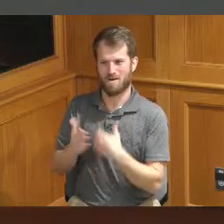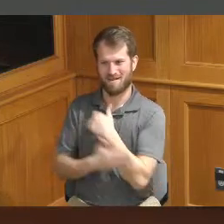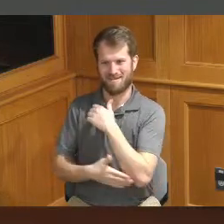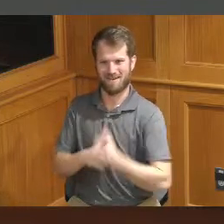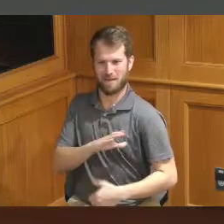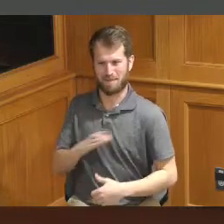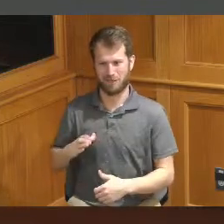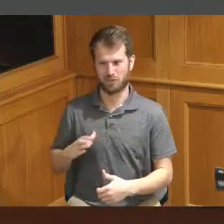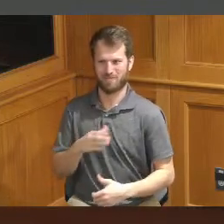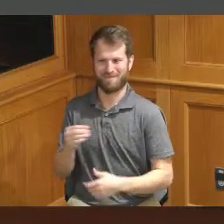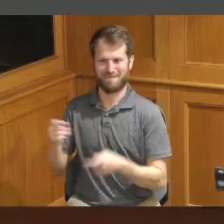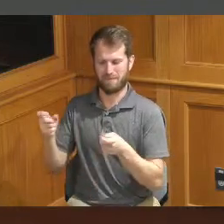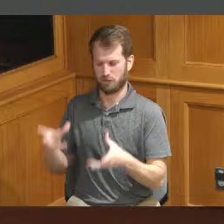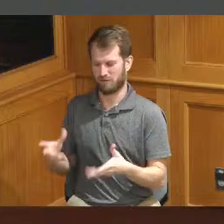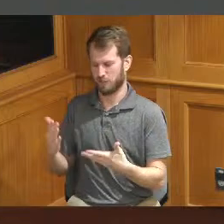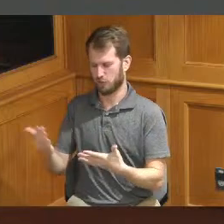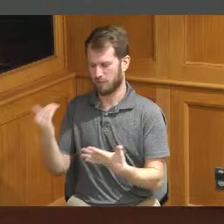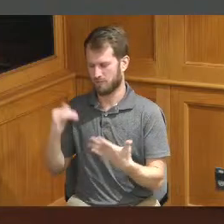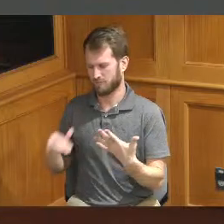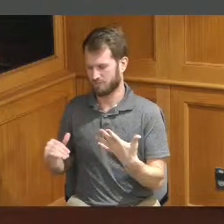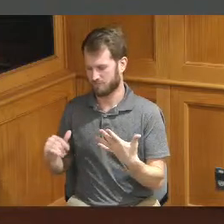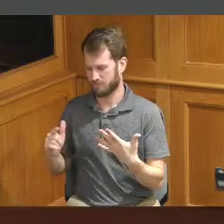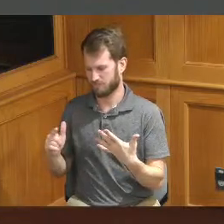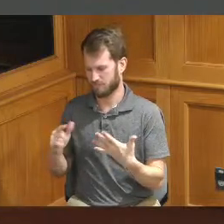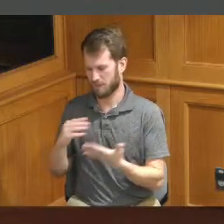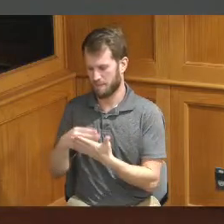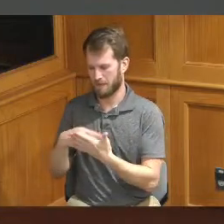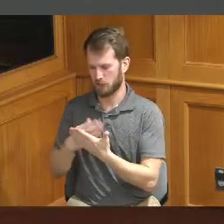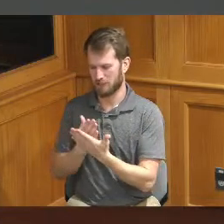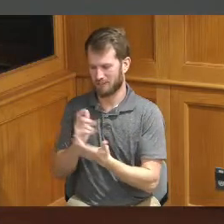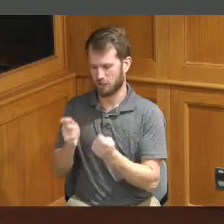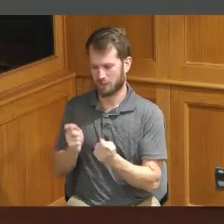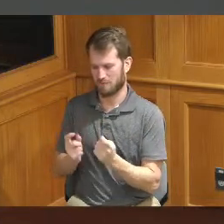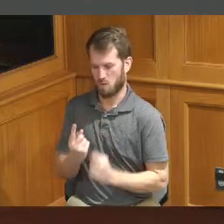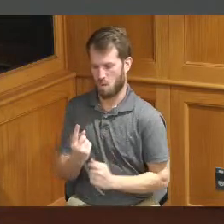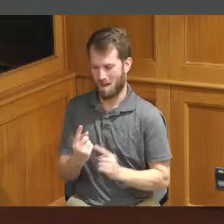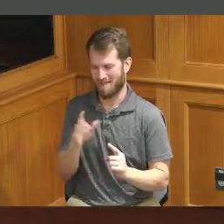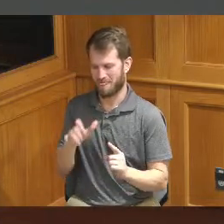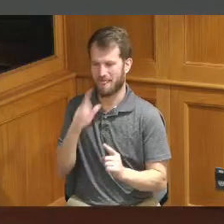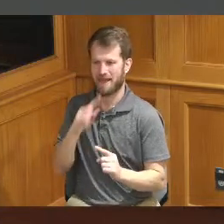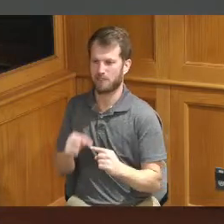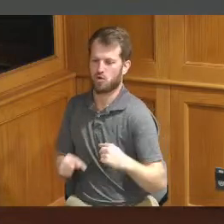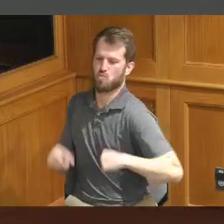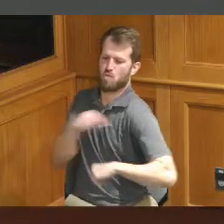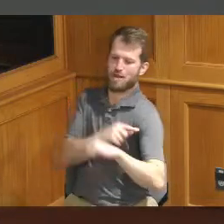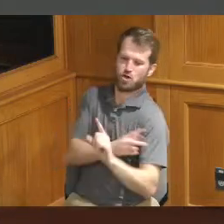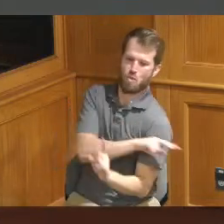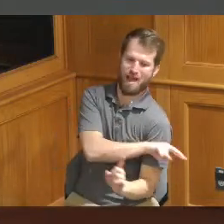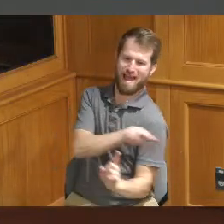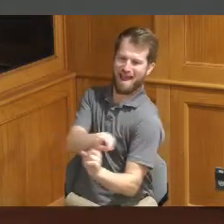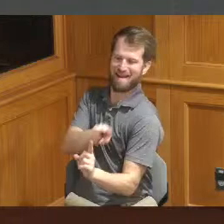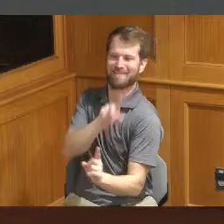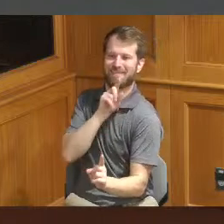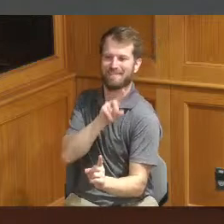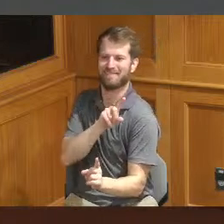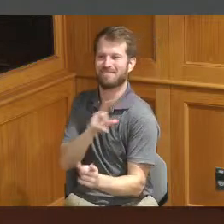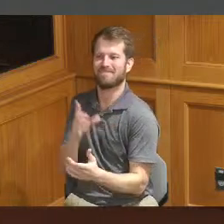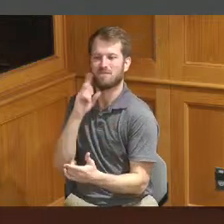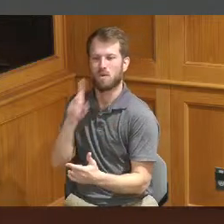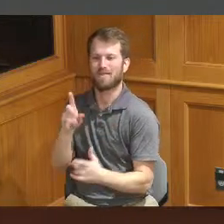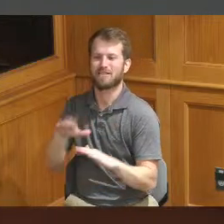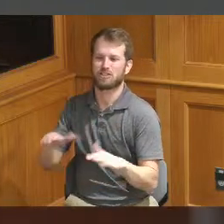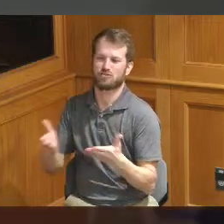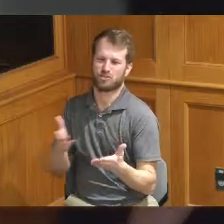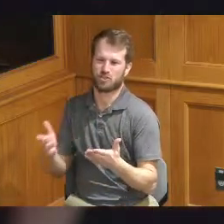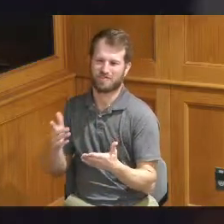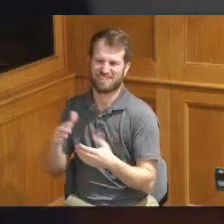County Administration. Item number 14 is budget adjustment number 1. This is a retroactive personnel appropriation into the Children's Services area